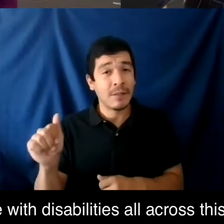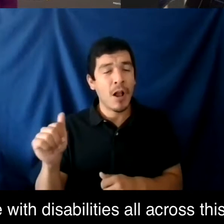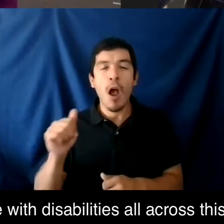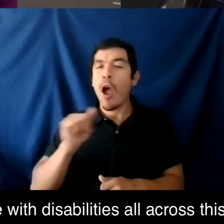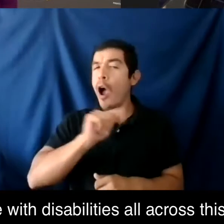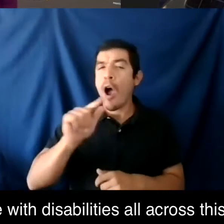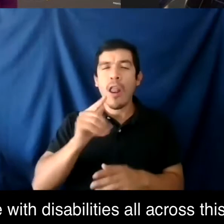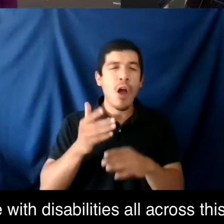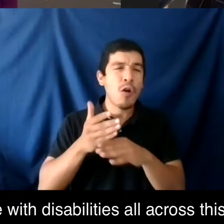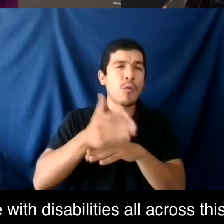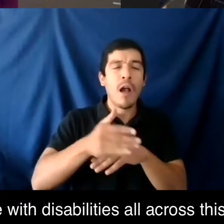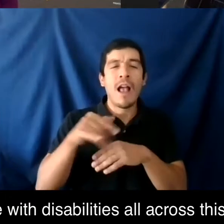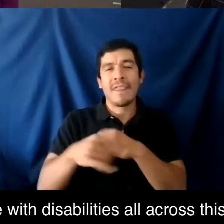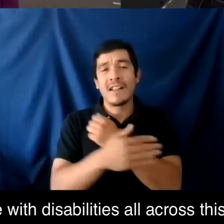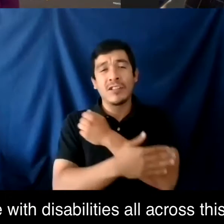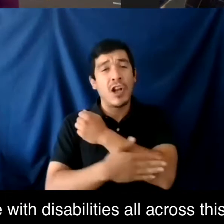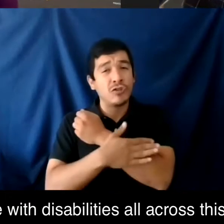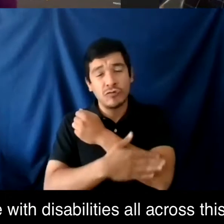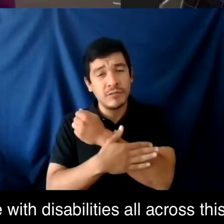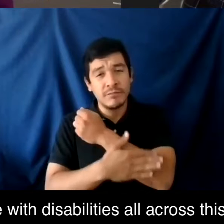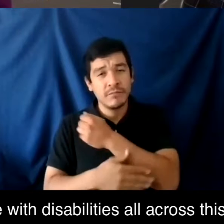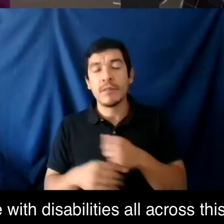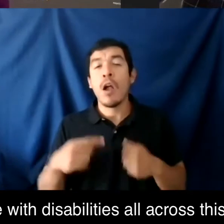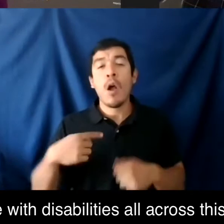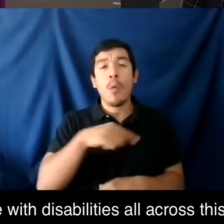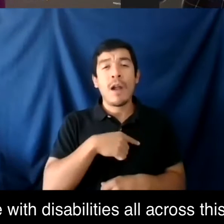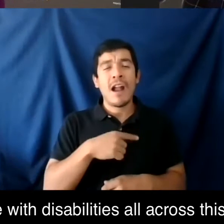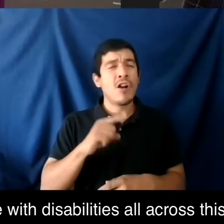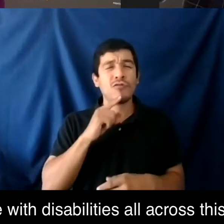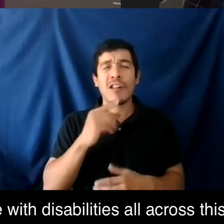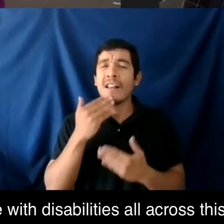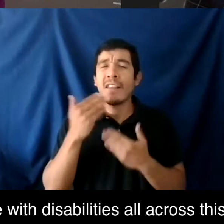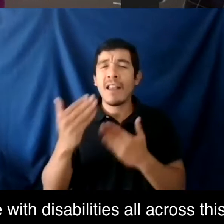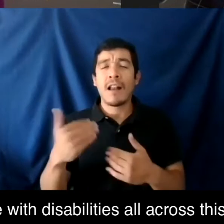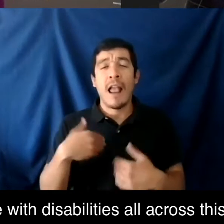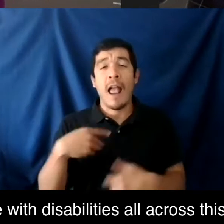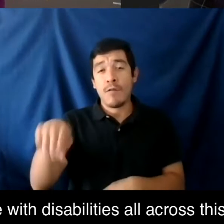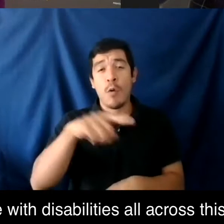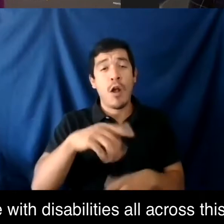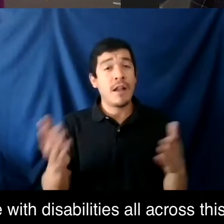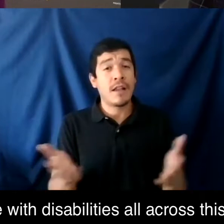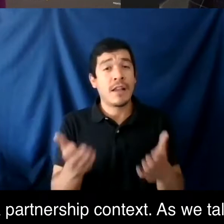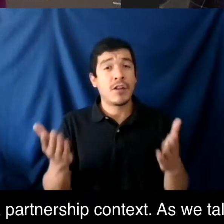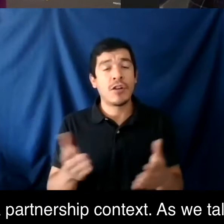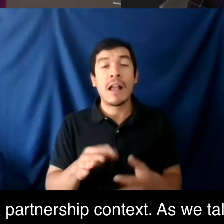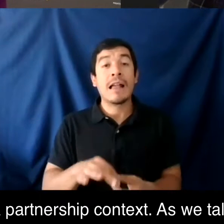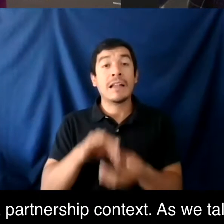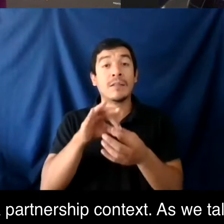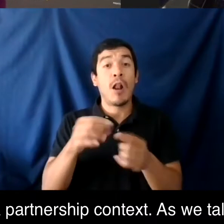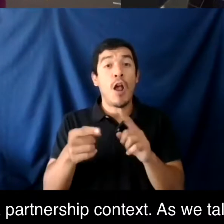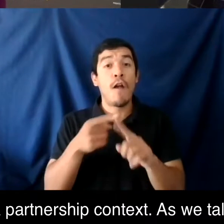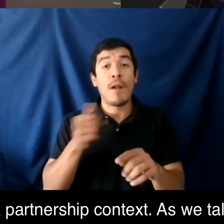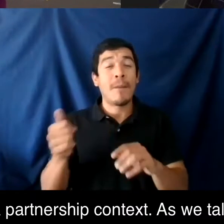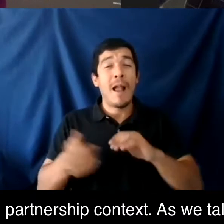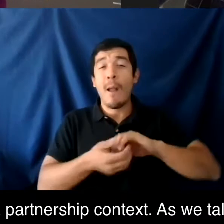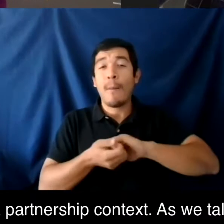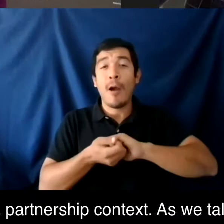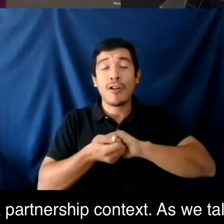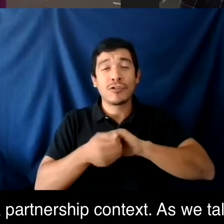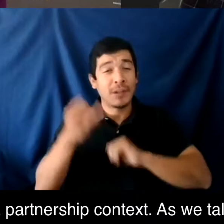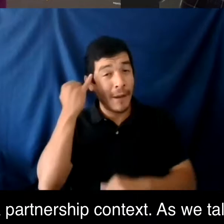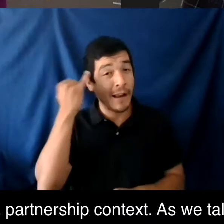all across this country. We are so grateful to have you here, especially from a partnership